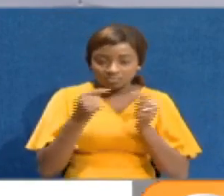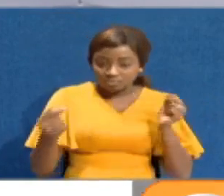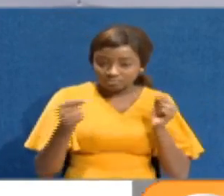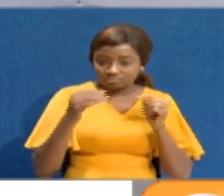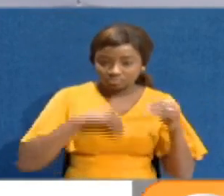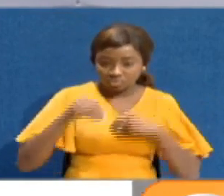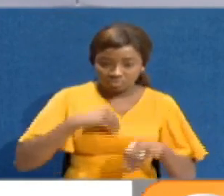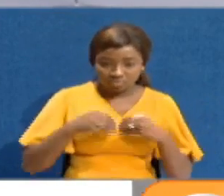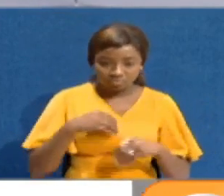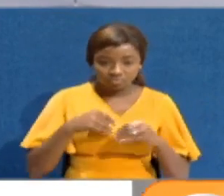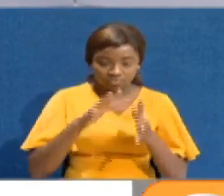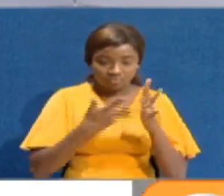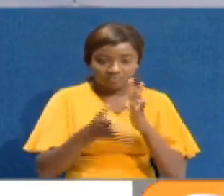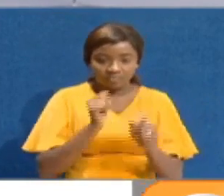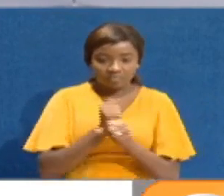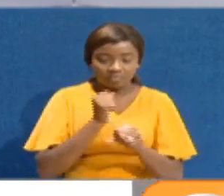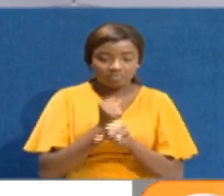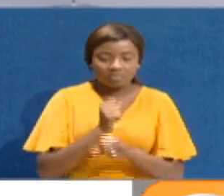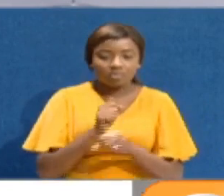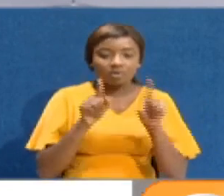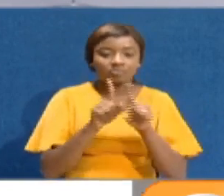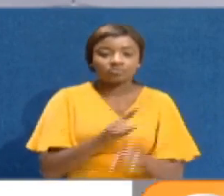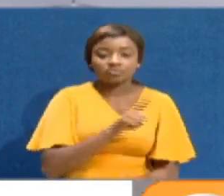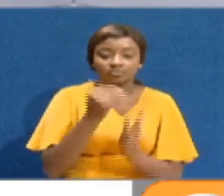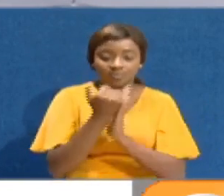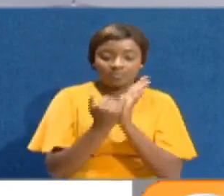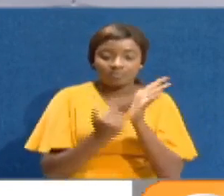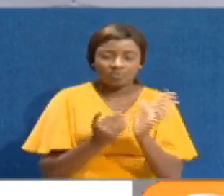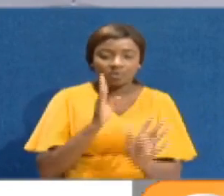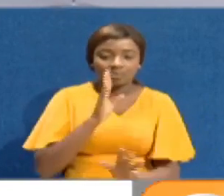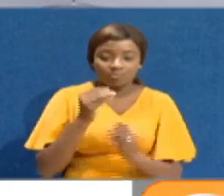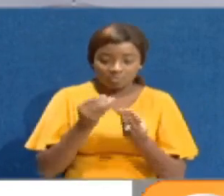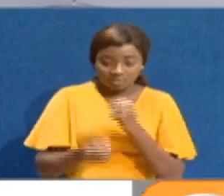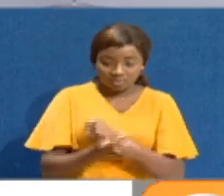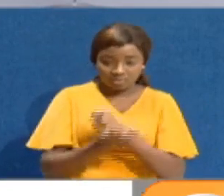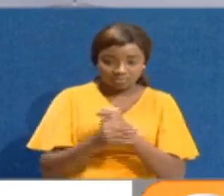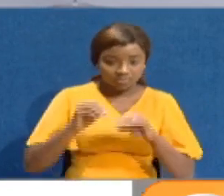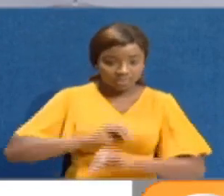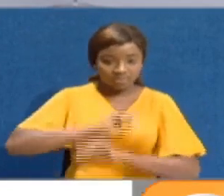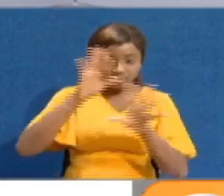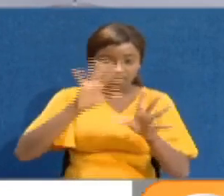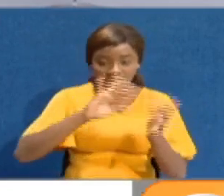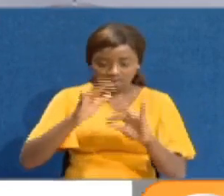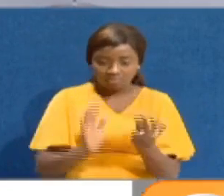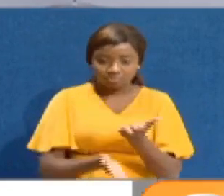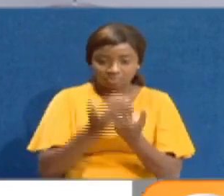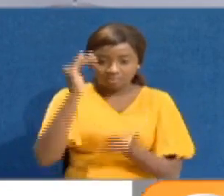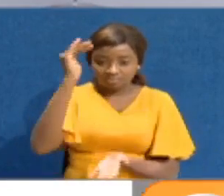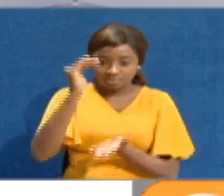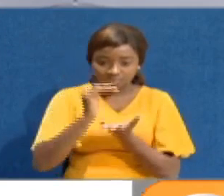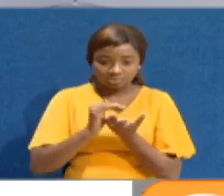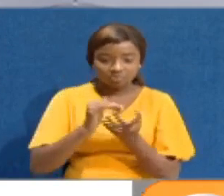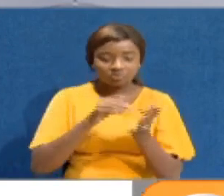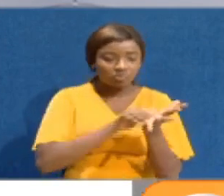finally, something else that might tell you where this is headed, it says that the program charts a clear path to reduce the vulnerabilities that